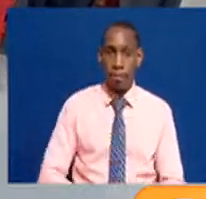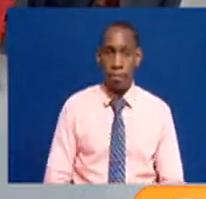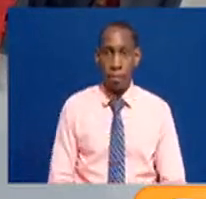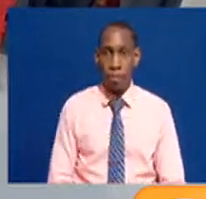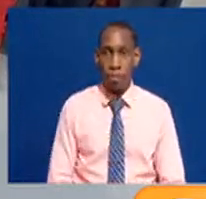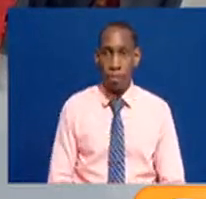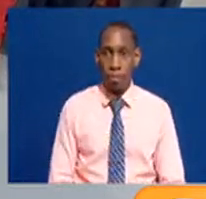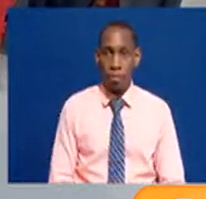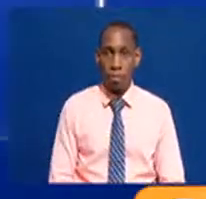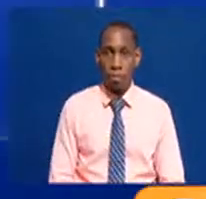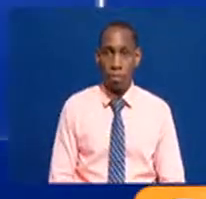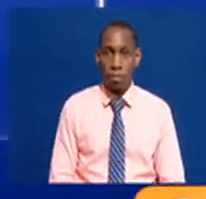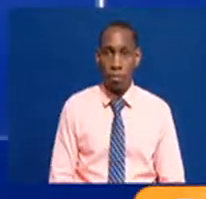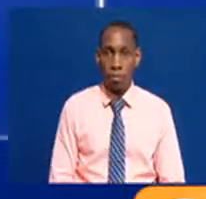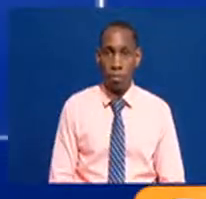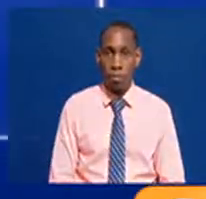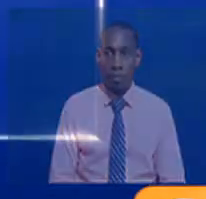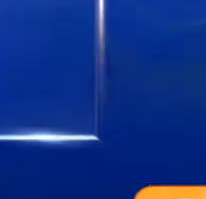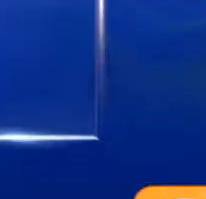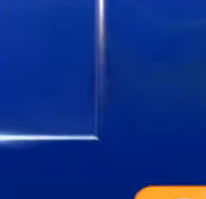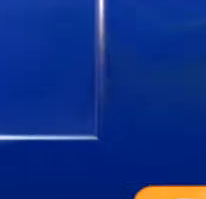Wow. James